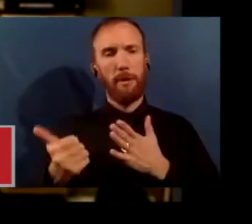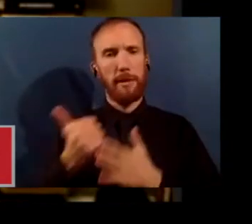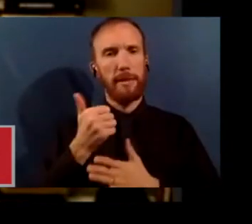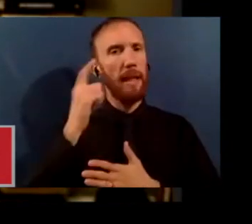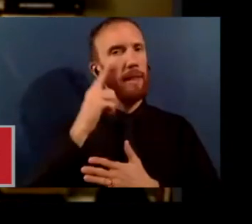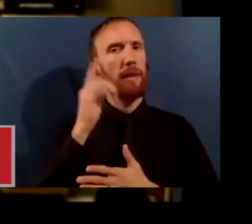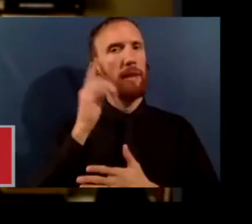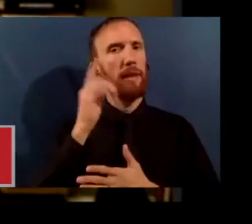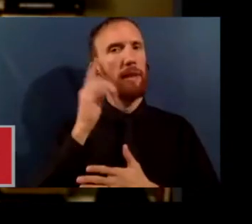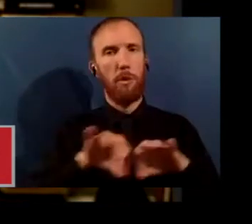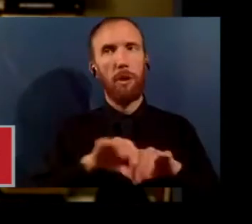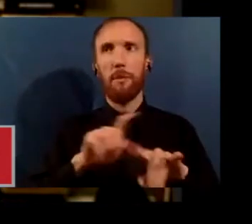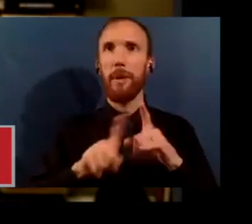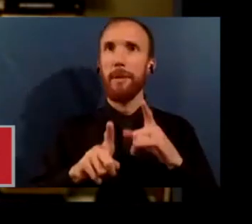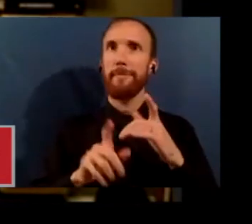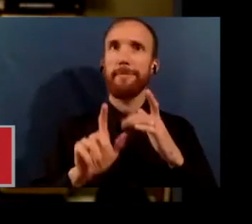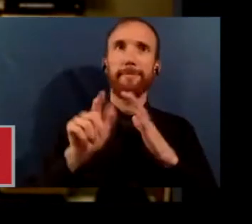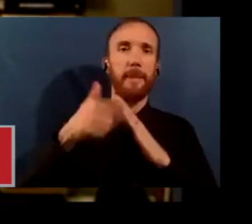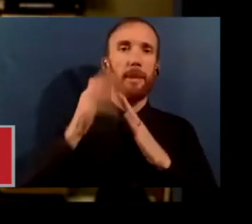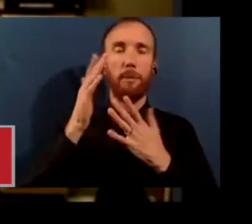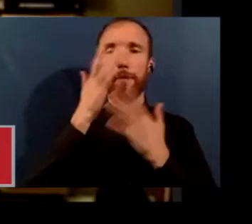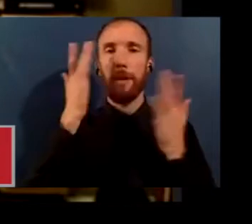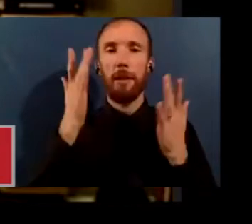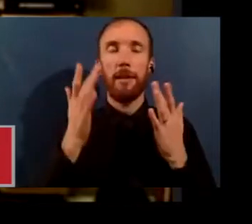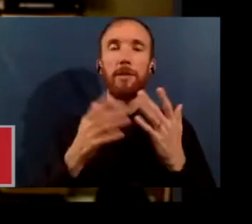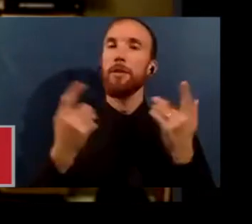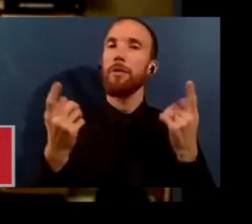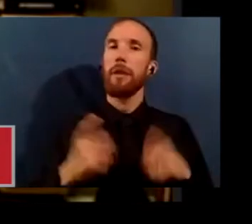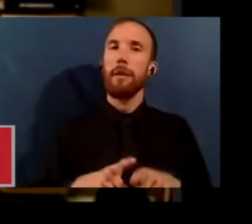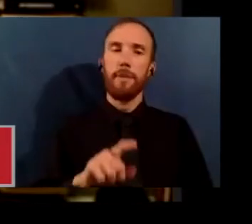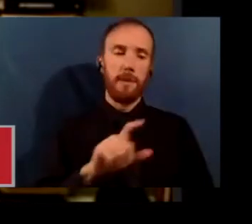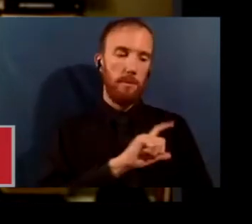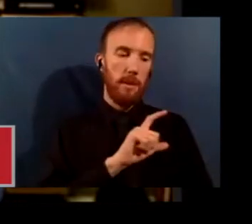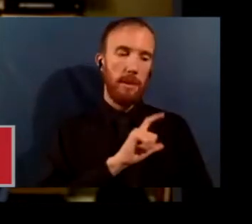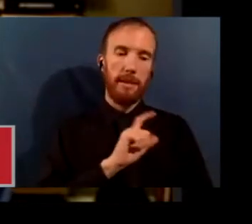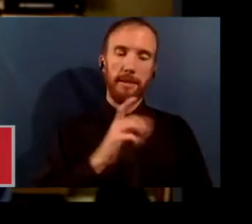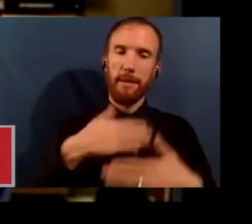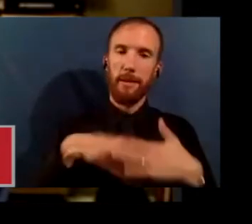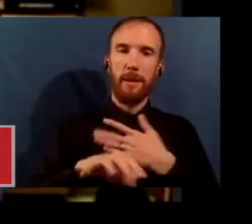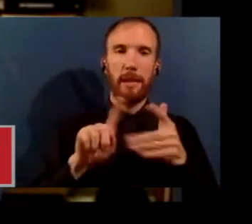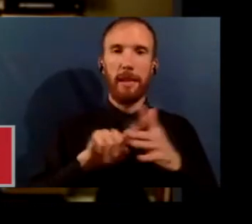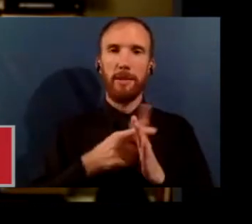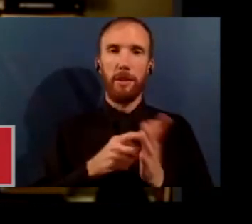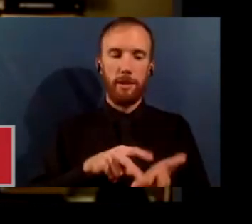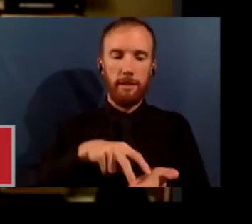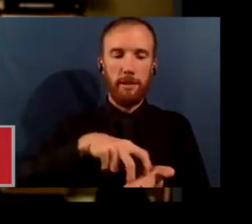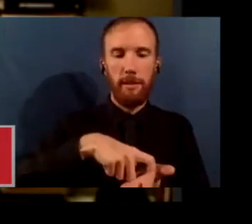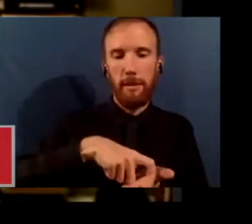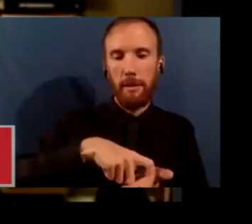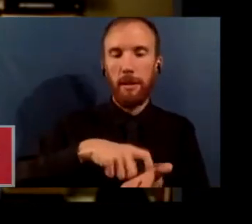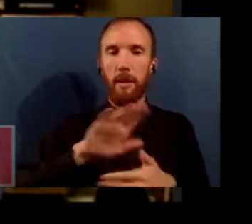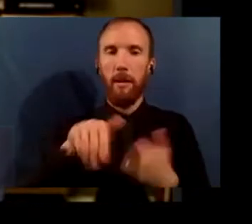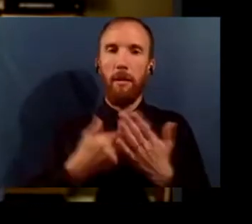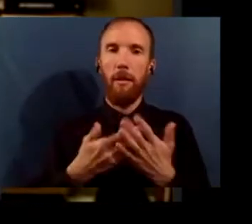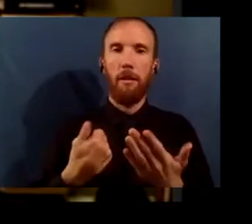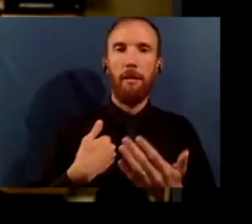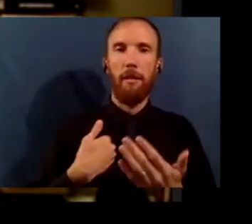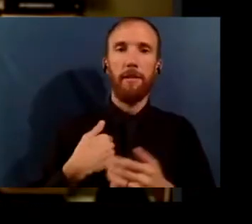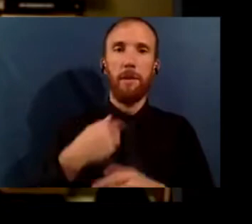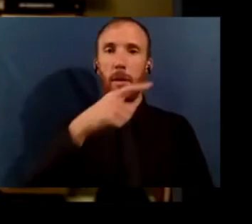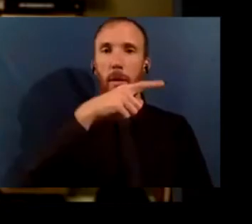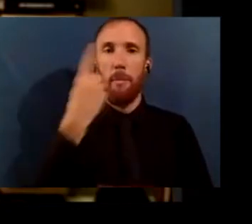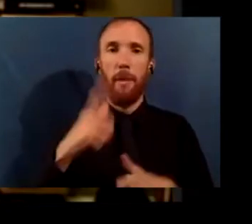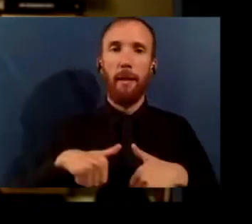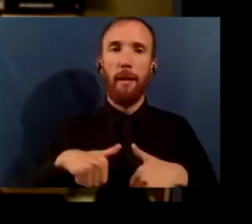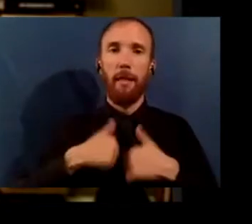do. They come in, police officers will start to take a knee. They'll all carry Black Lives Matter signs. And then